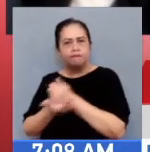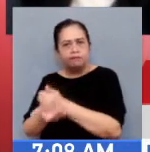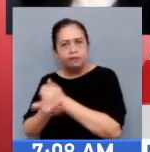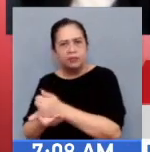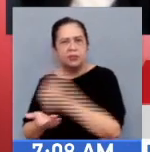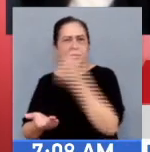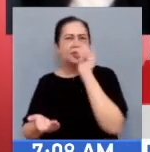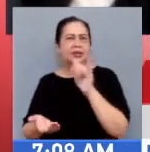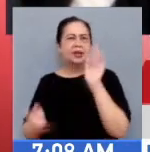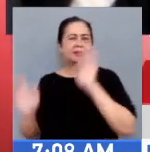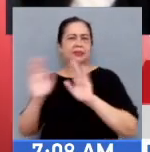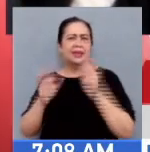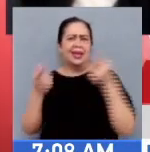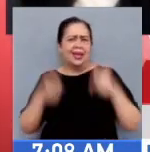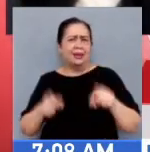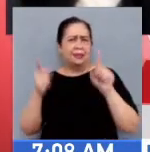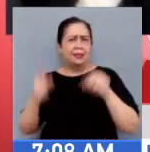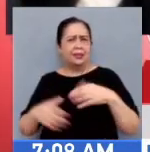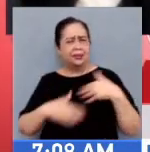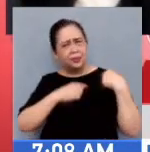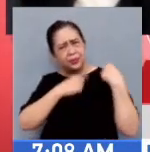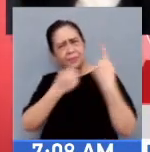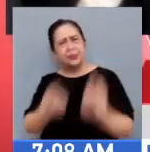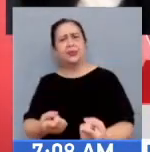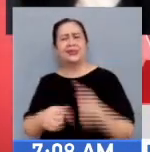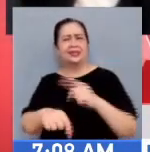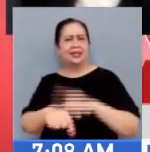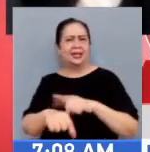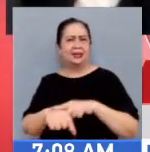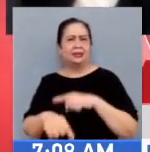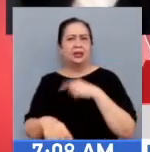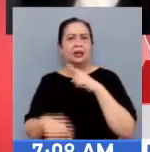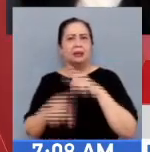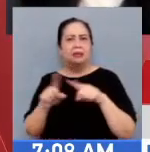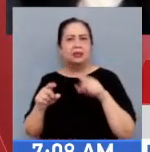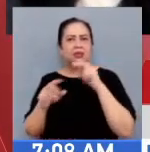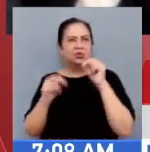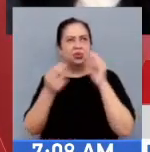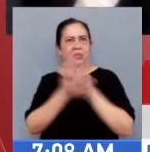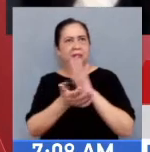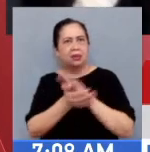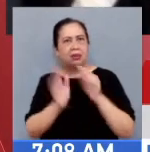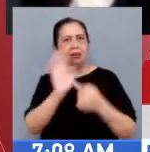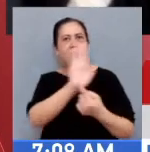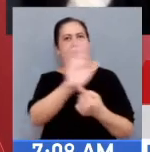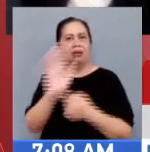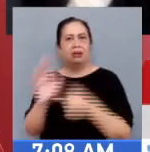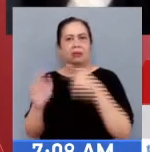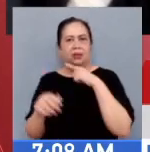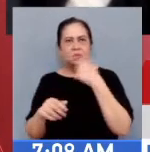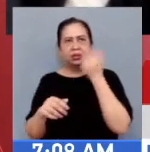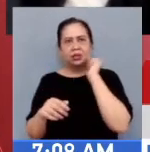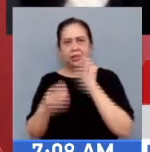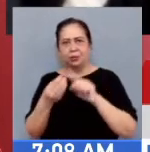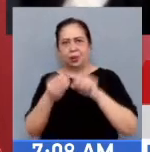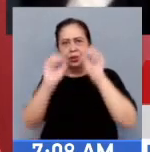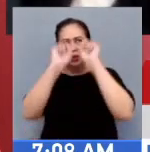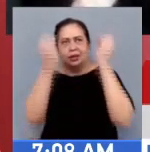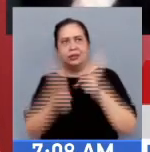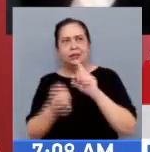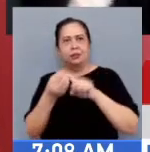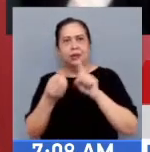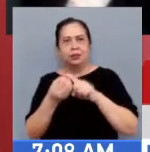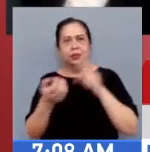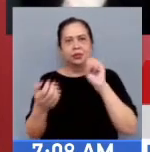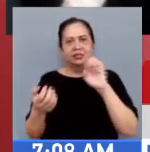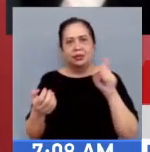been happening, actually, Arnold, for a long, long time, hindi nga lang nadyadyaryo, hindi sexing balita. But yes, the local peace